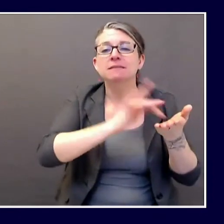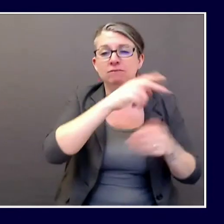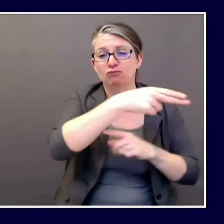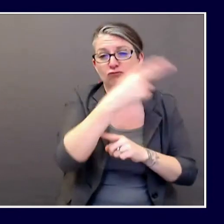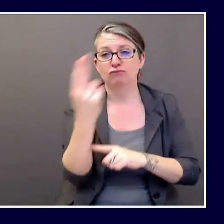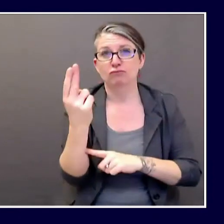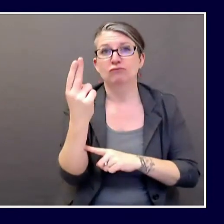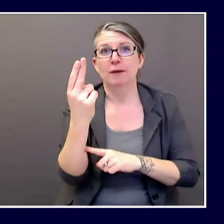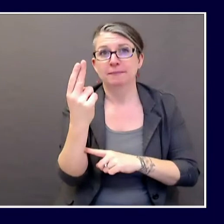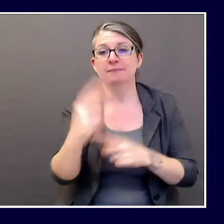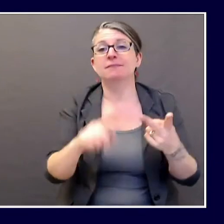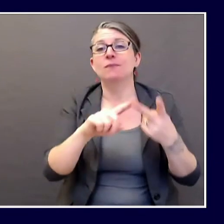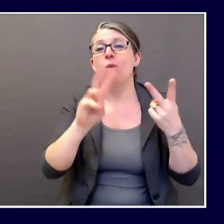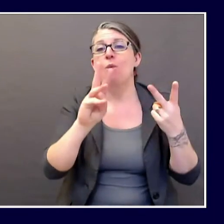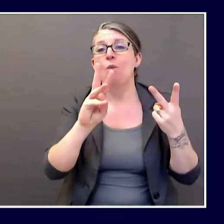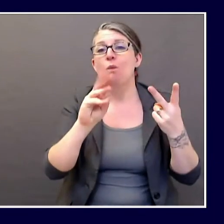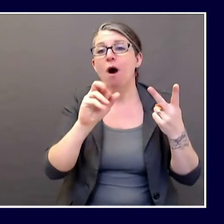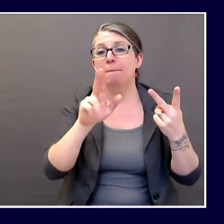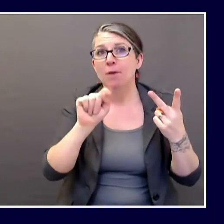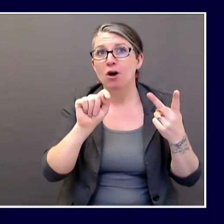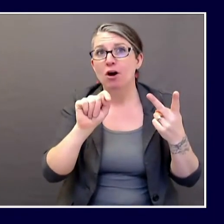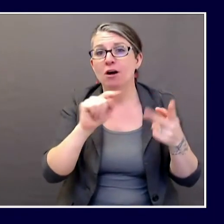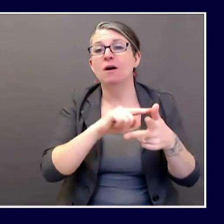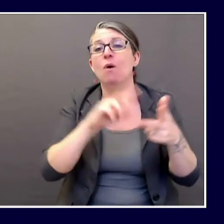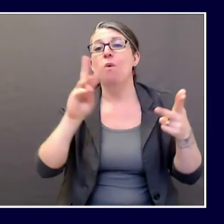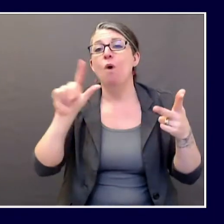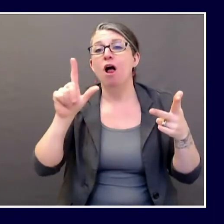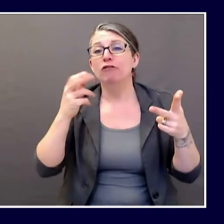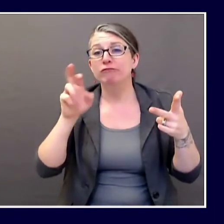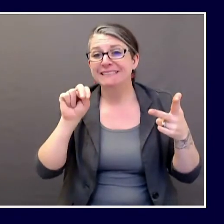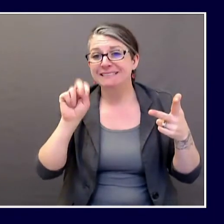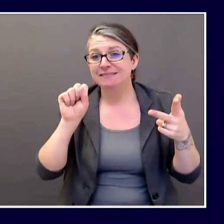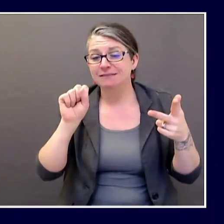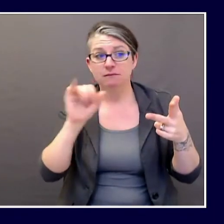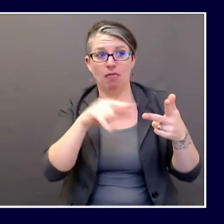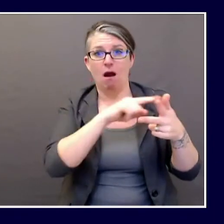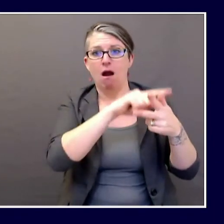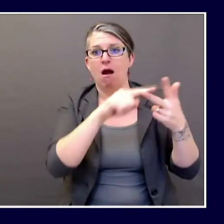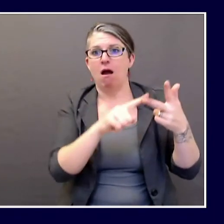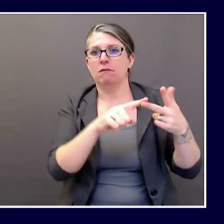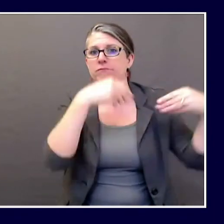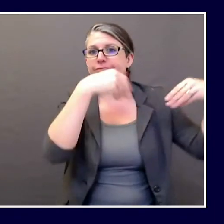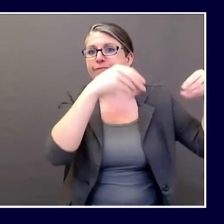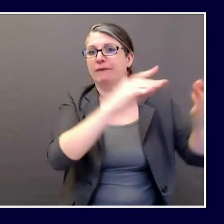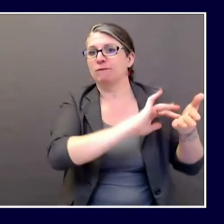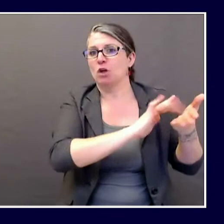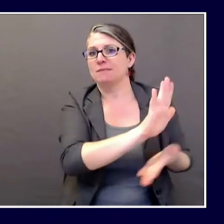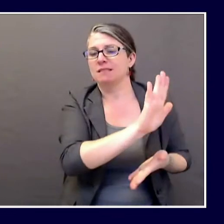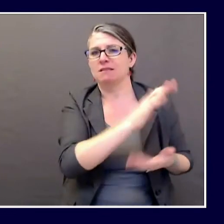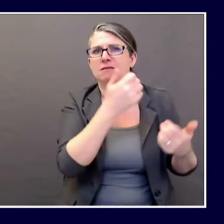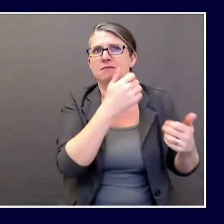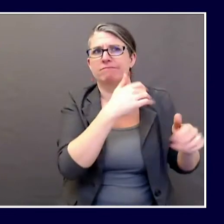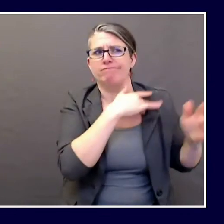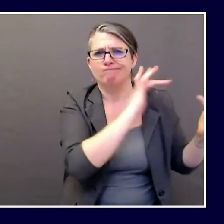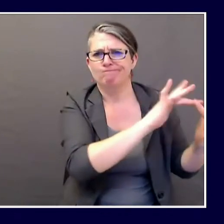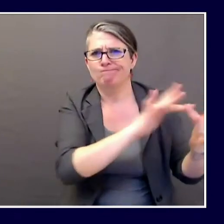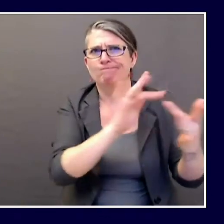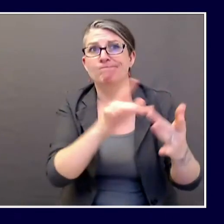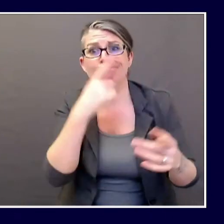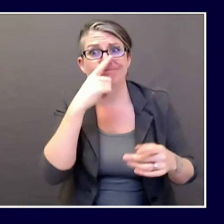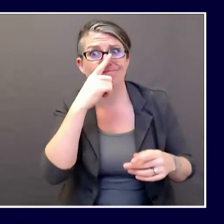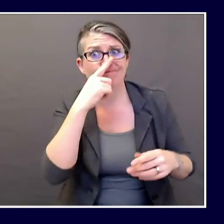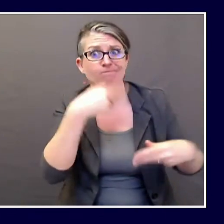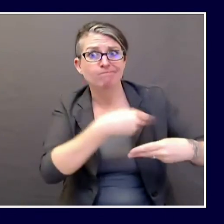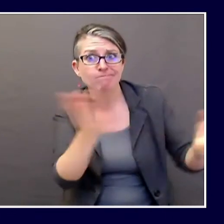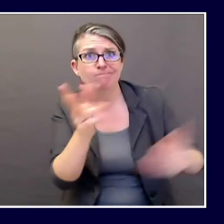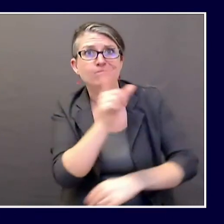partners, they often come back to us and say, hey, look, we have a lot of stores in Maine. We have a lot of outlets. Where do you want to start? And with